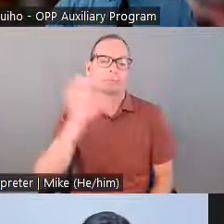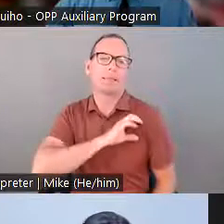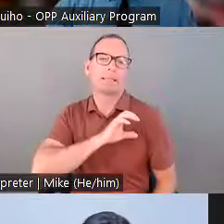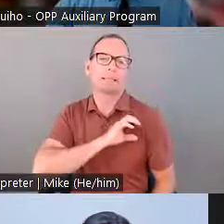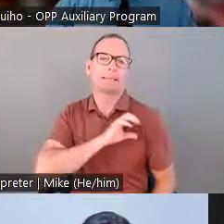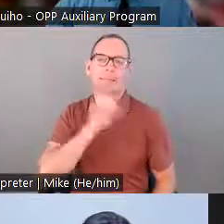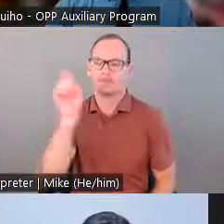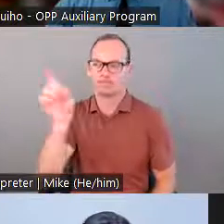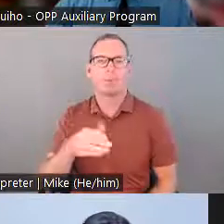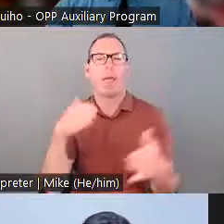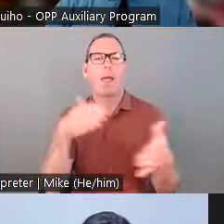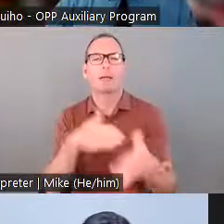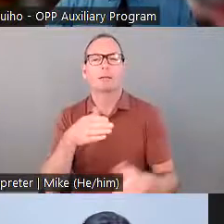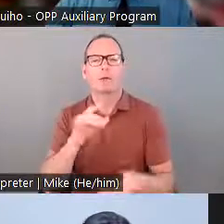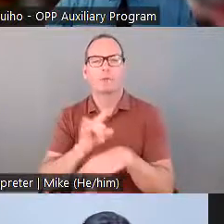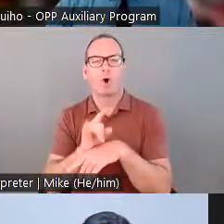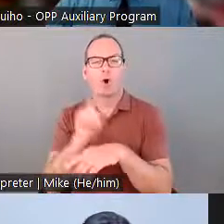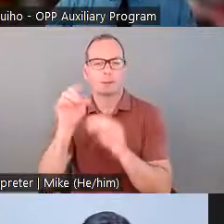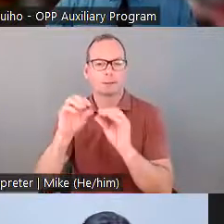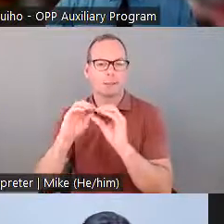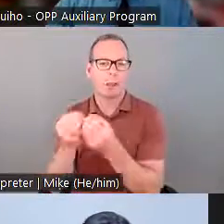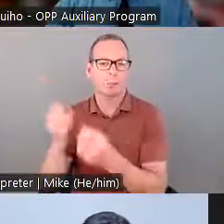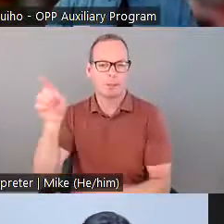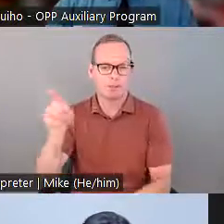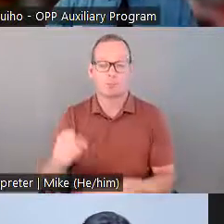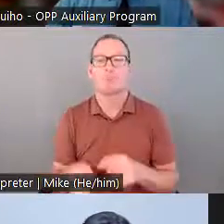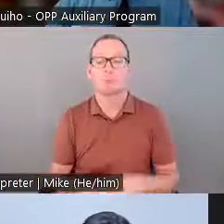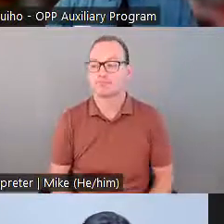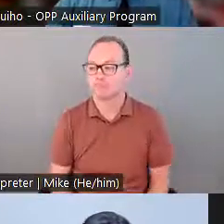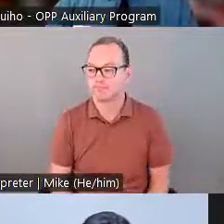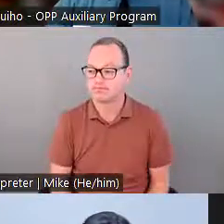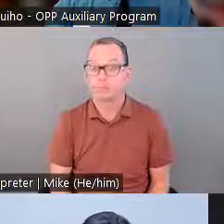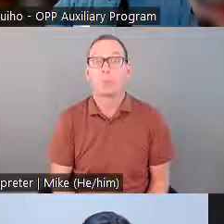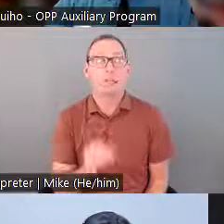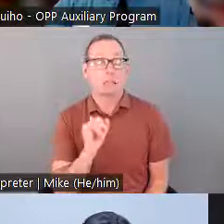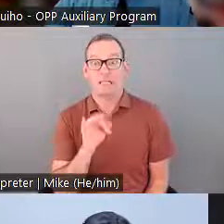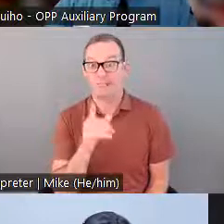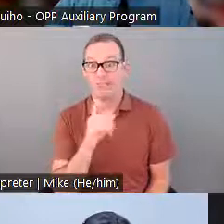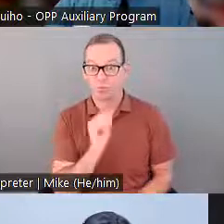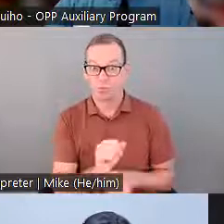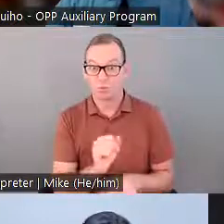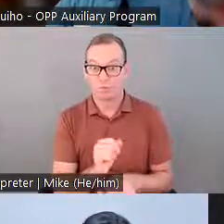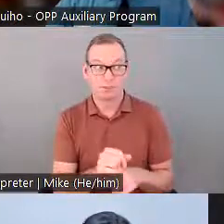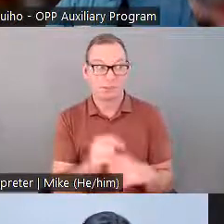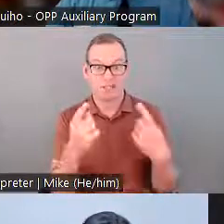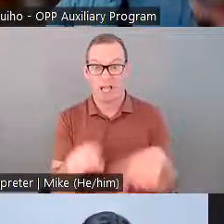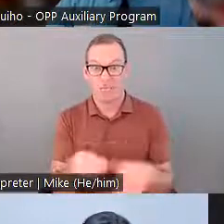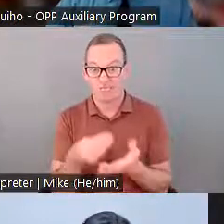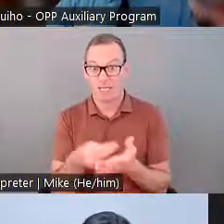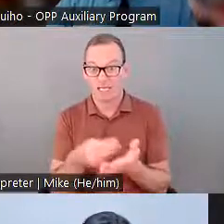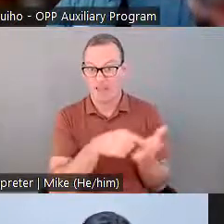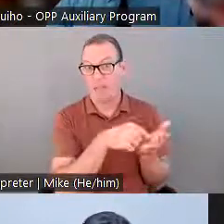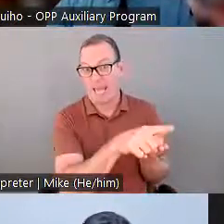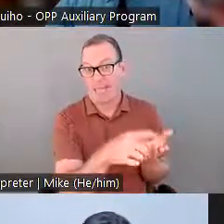financial institution or the payment provider you use to send the money. If it's a TD bank fraud, you want to alert your TD